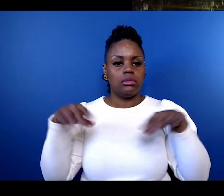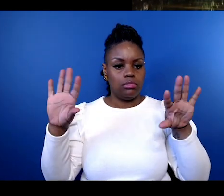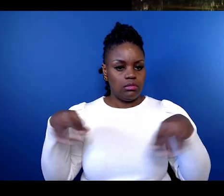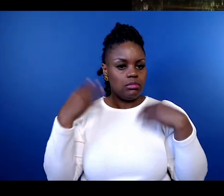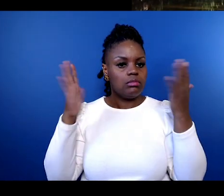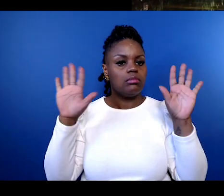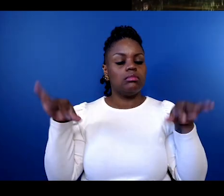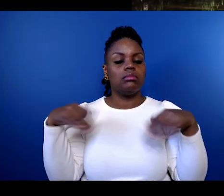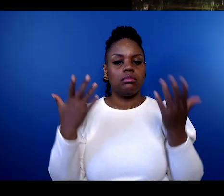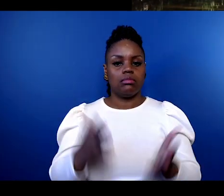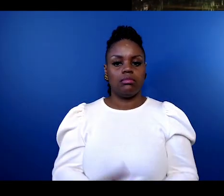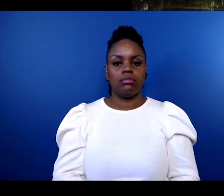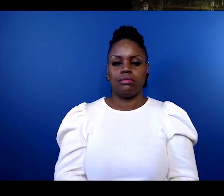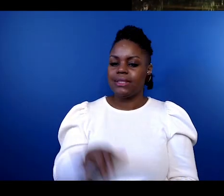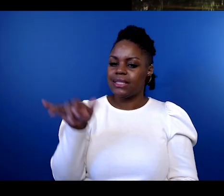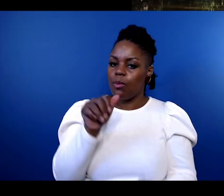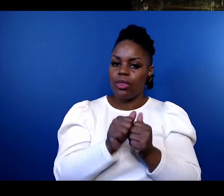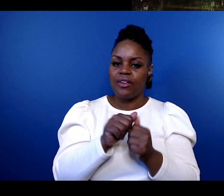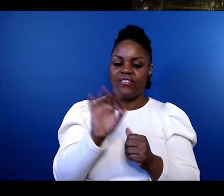Allowing the blood to flow away from the heart.